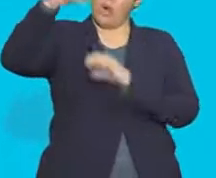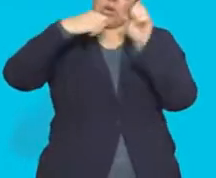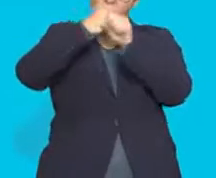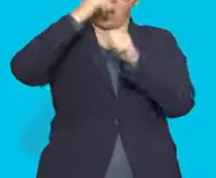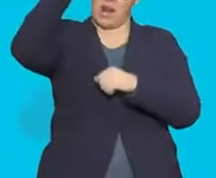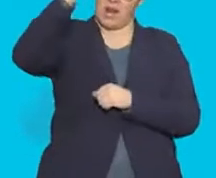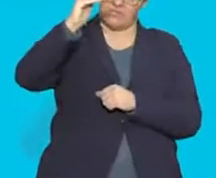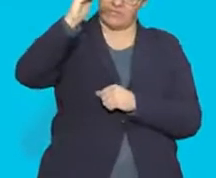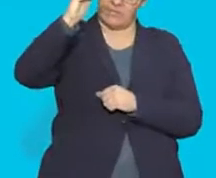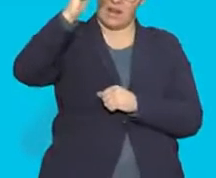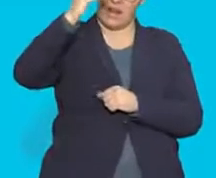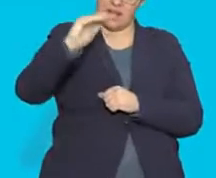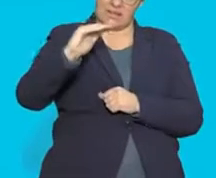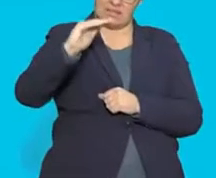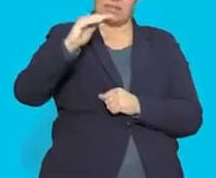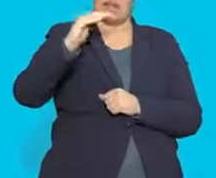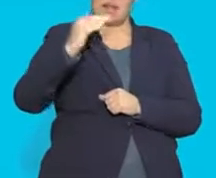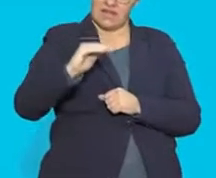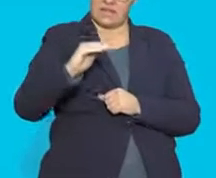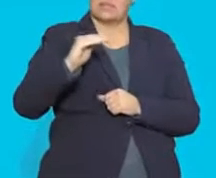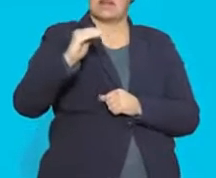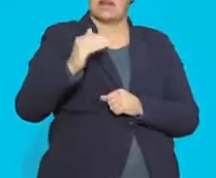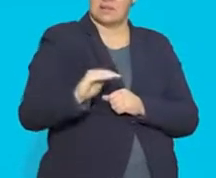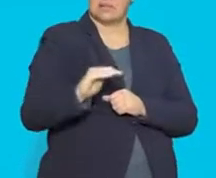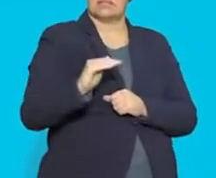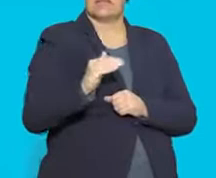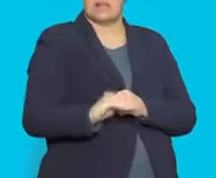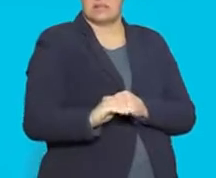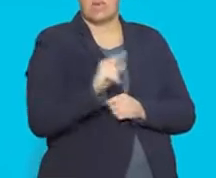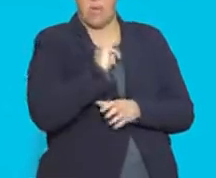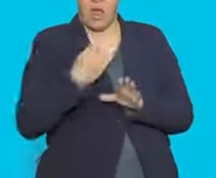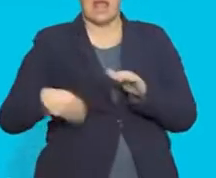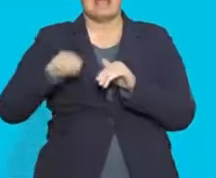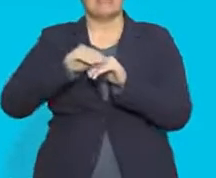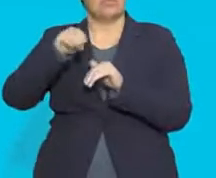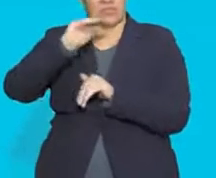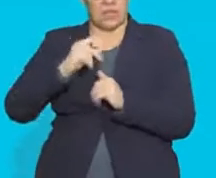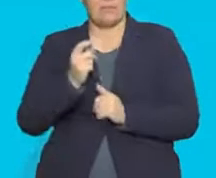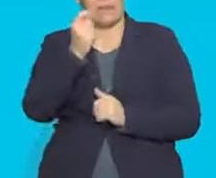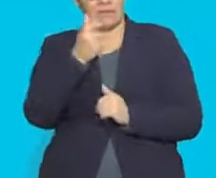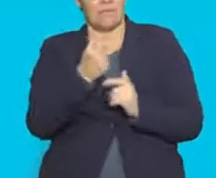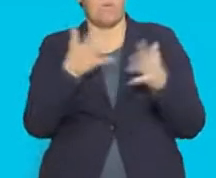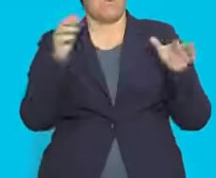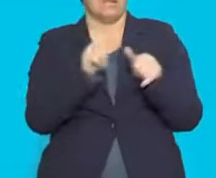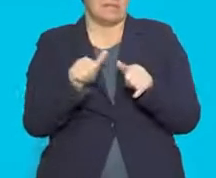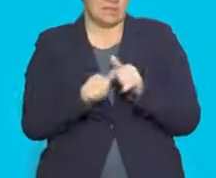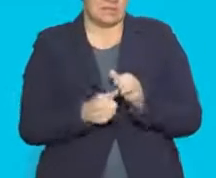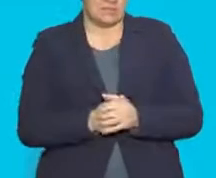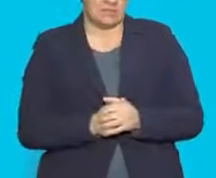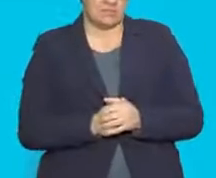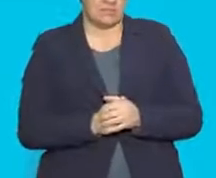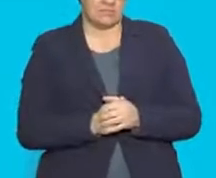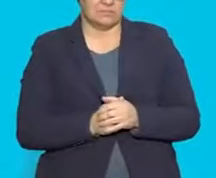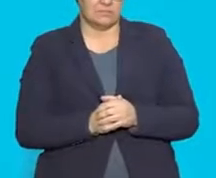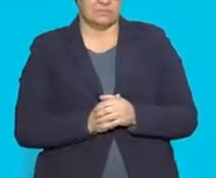1 year, it will roughly be less than the 2 million, but because it's gaining interest, it will make it a bit better.